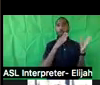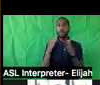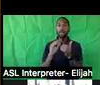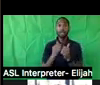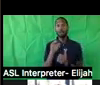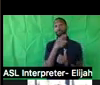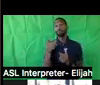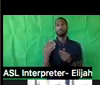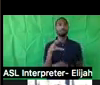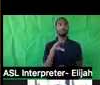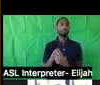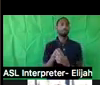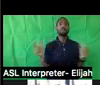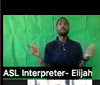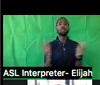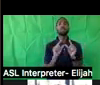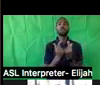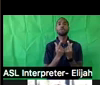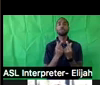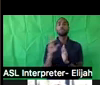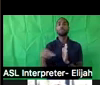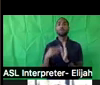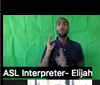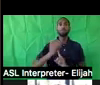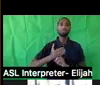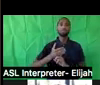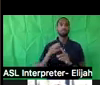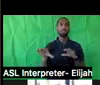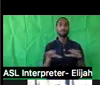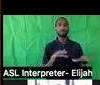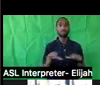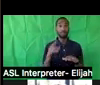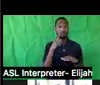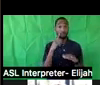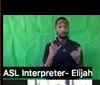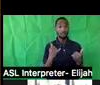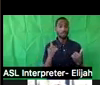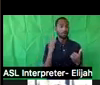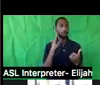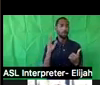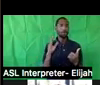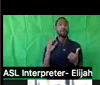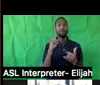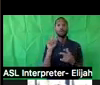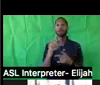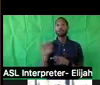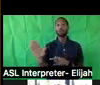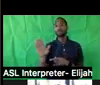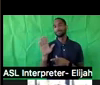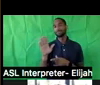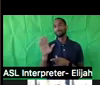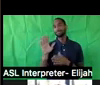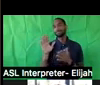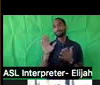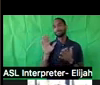those small group role play activities today as we're moving into integrating that theoretical understanding with an